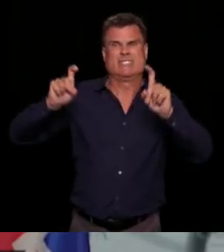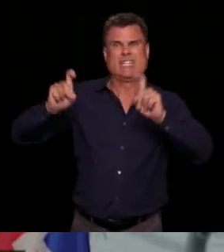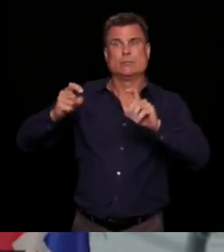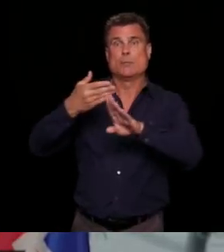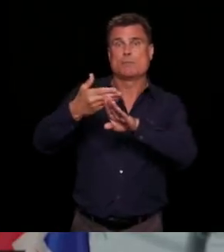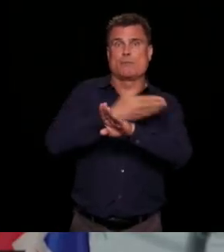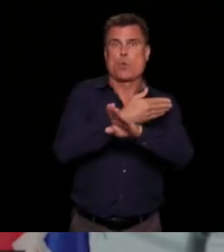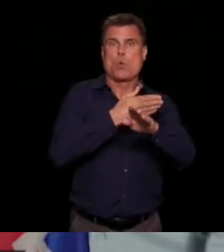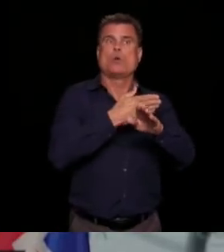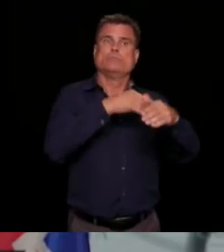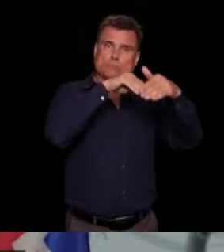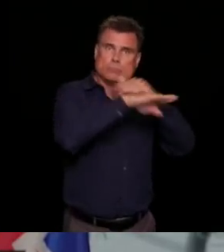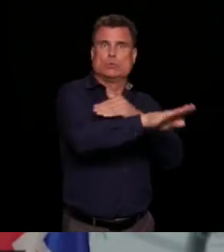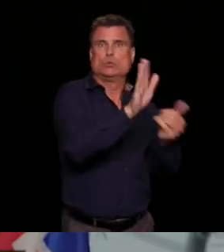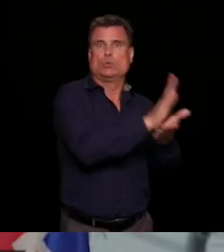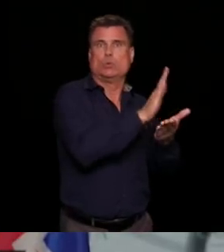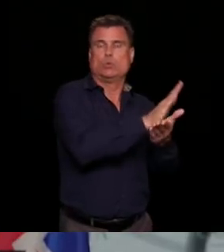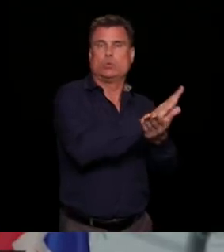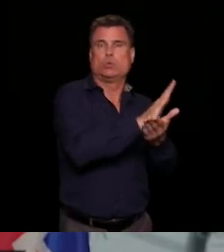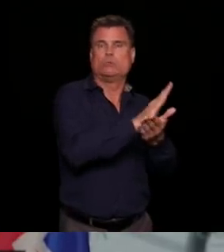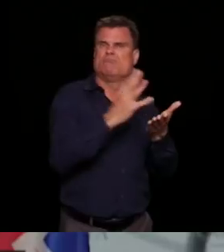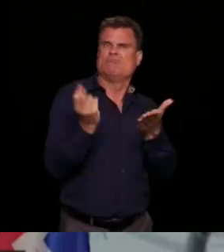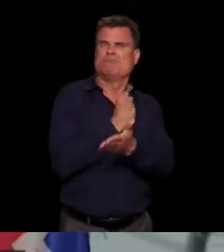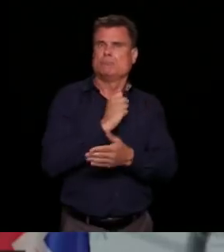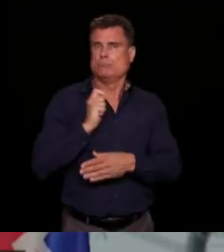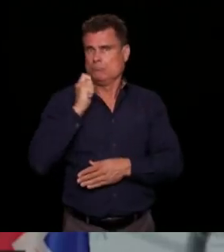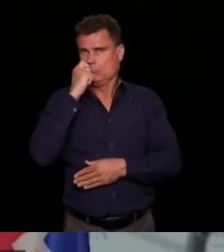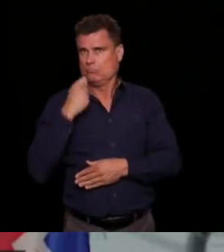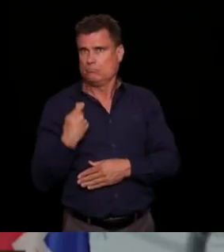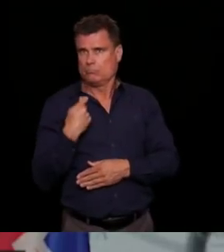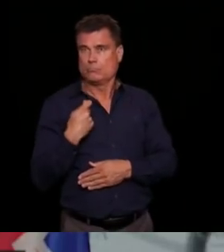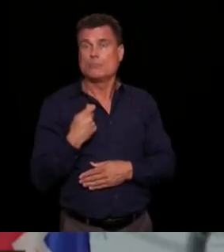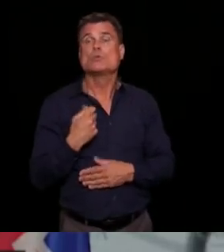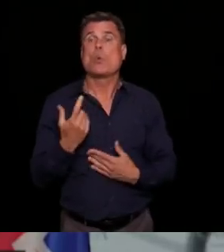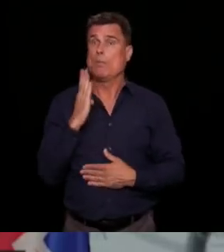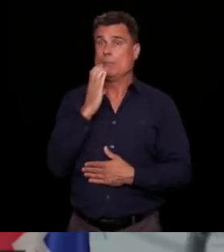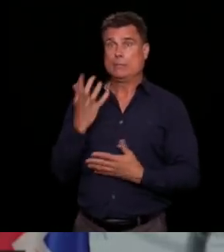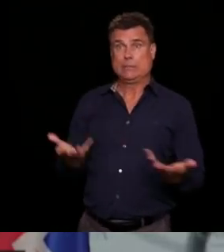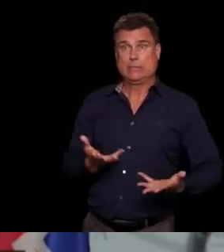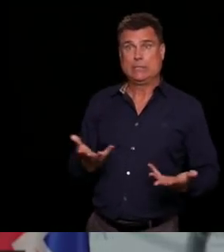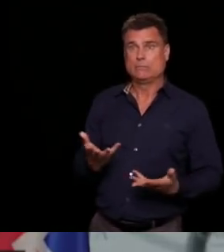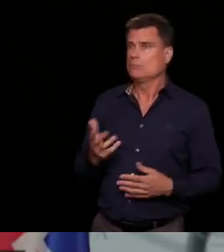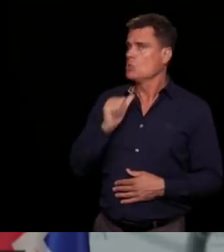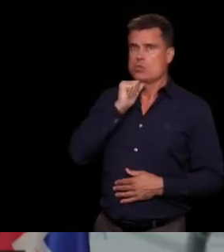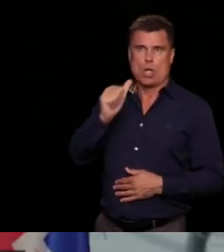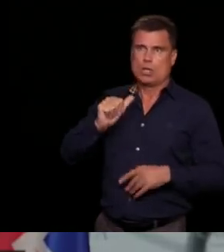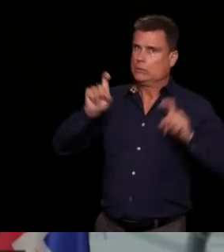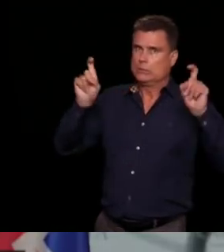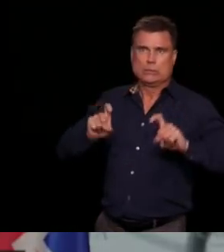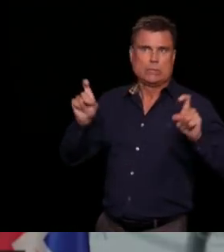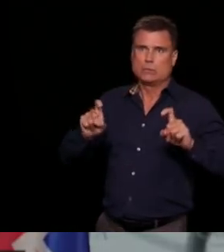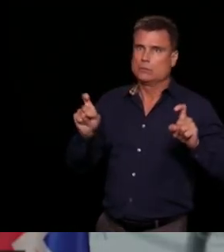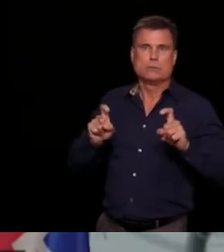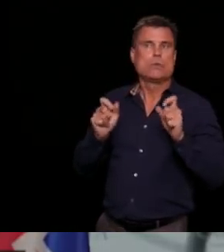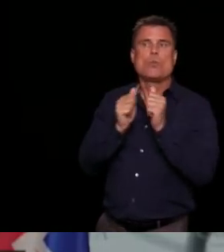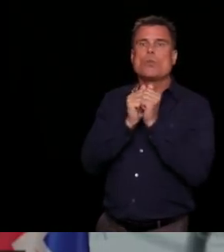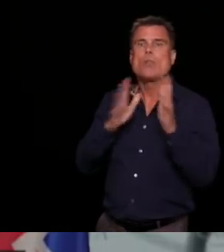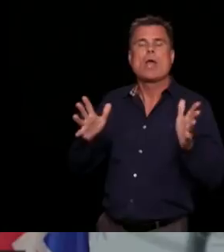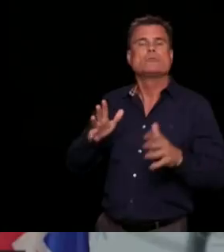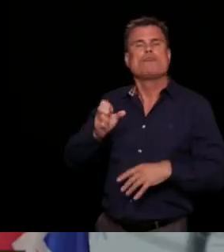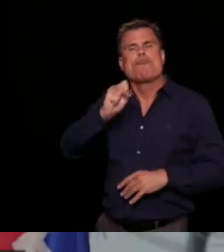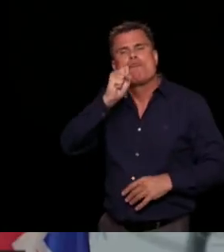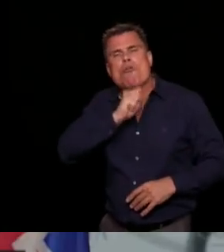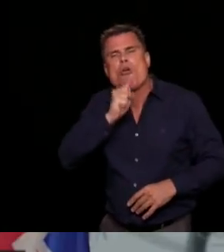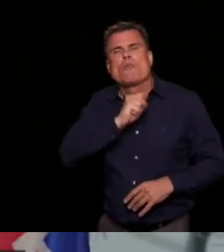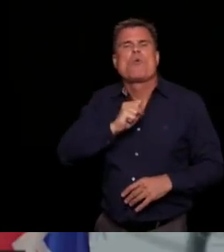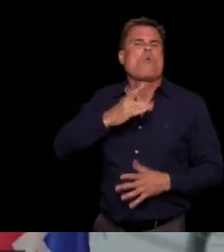I'm wondering, in BC, I know we have stayed away from testing asymptomatic people, except in some cases, like I believe